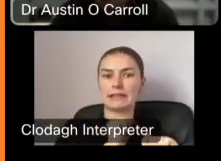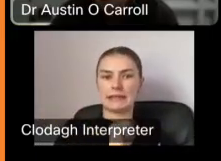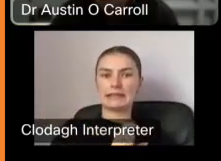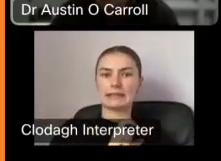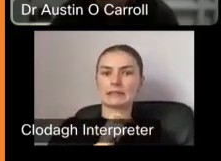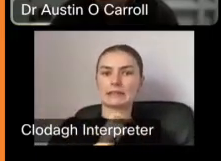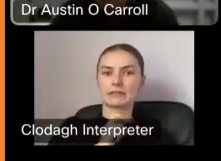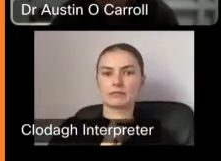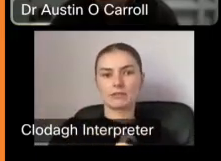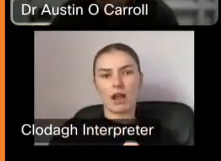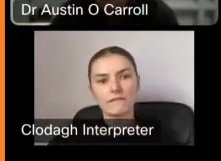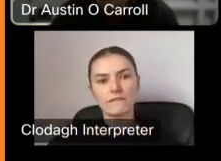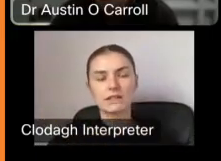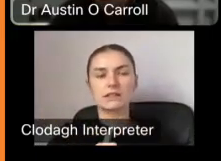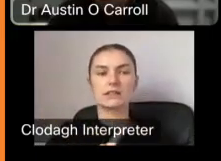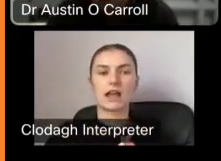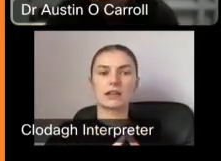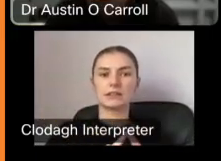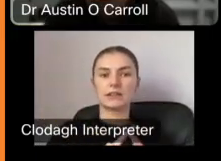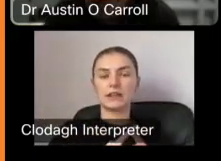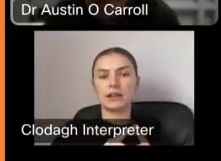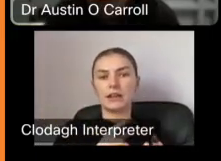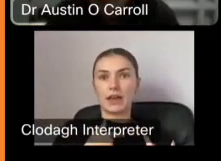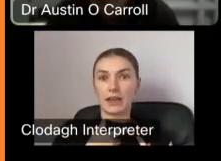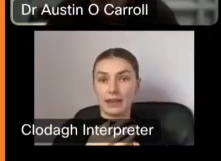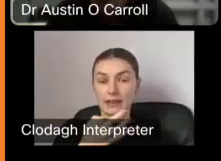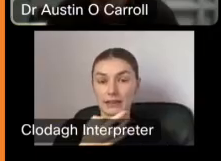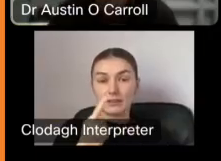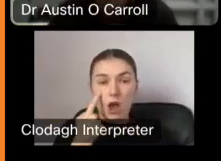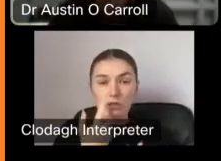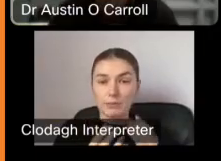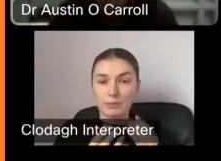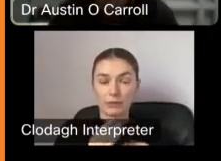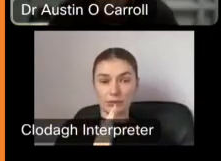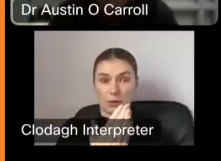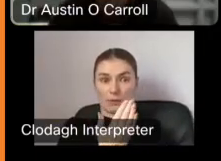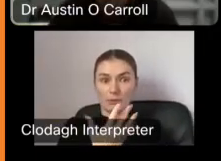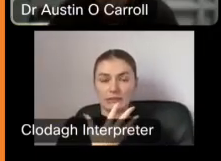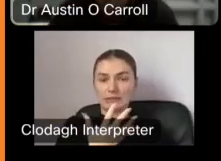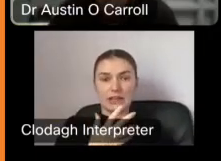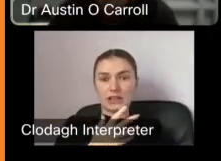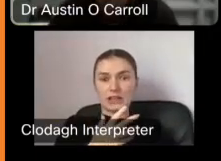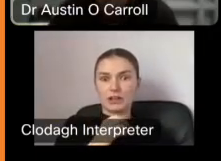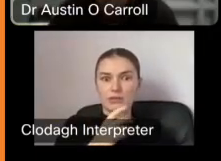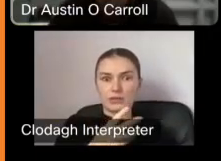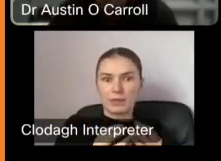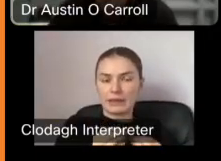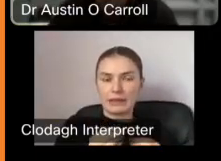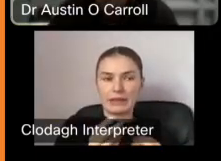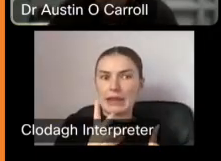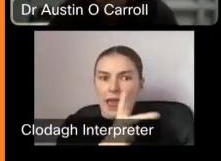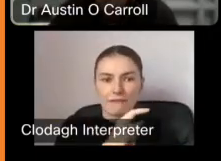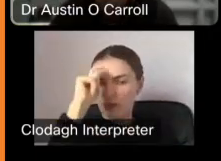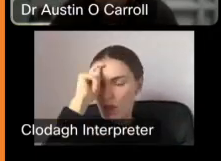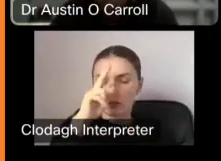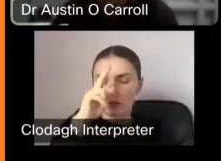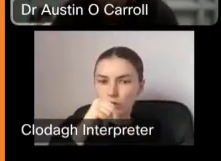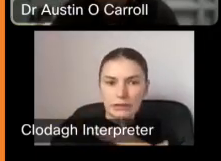saw something coming to him that was not for him, was not a world that he ever thought he would be in, that he felt out